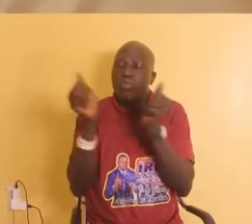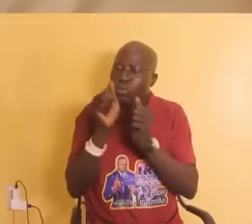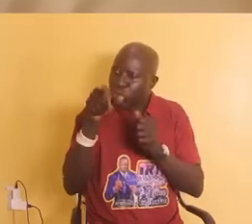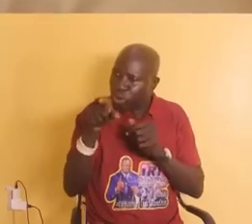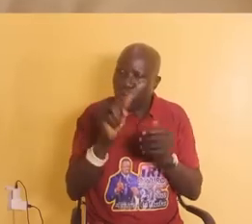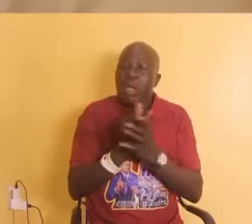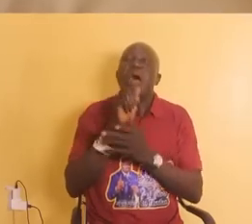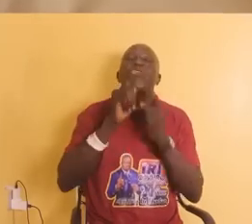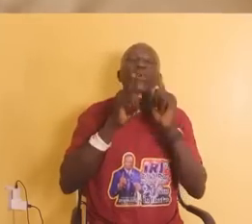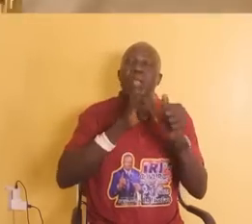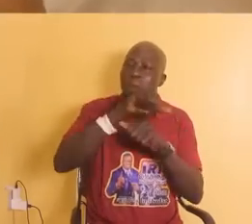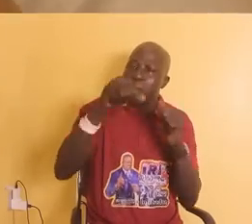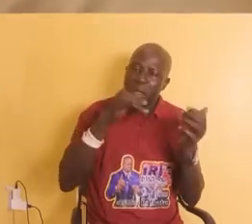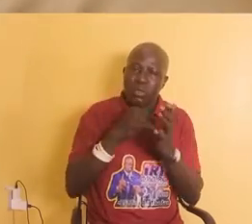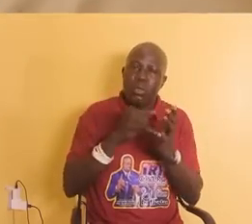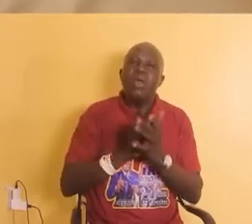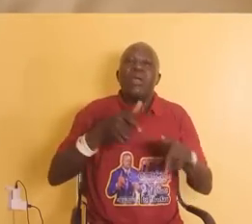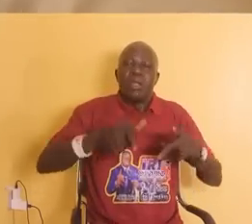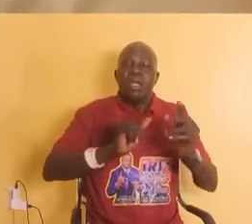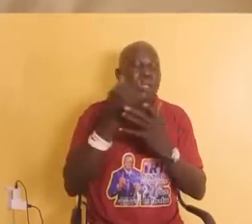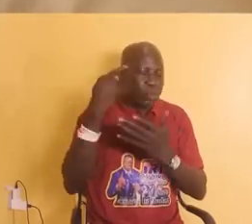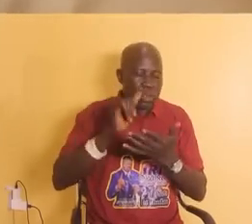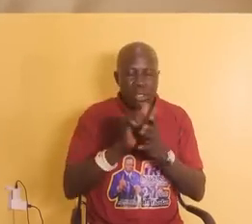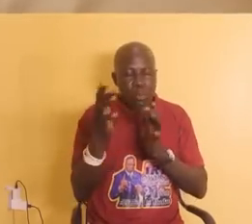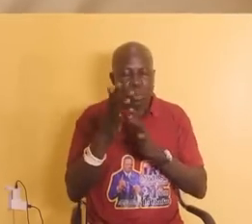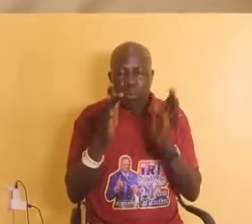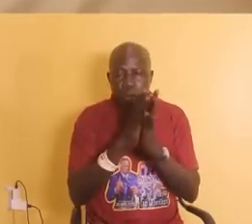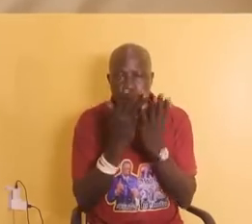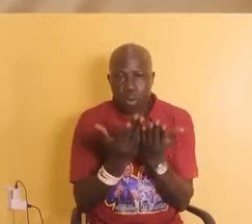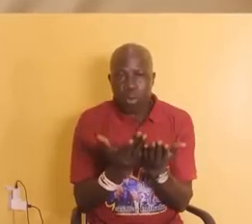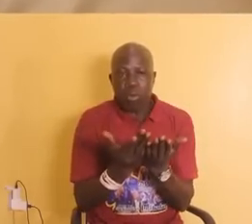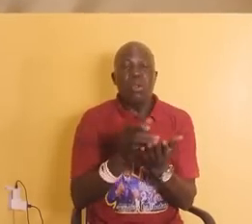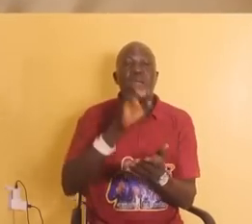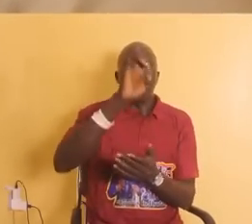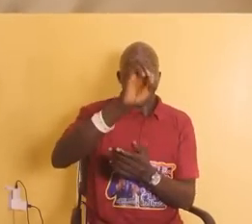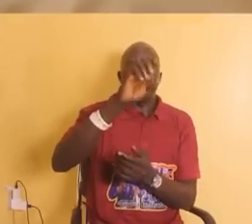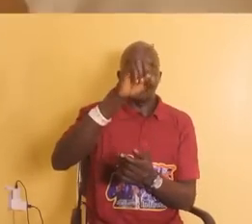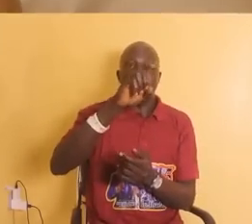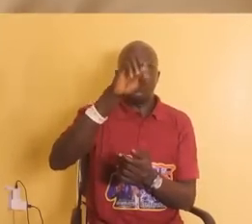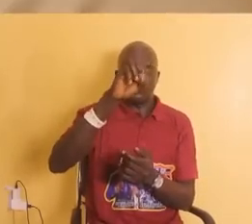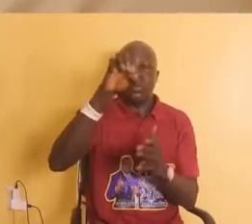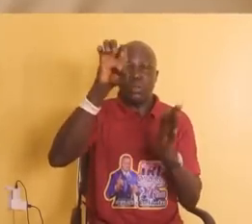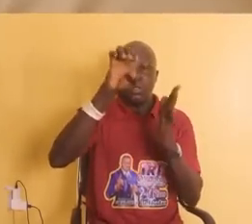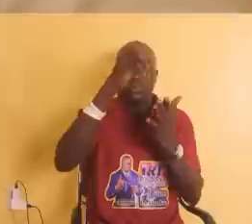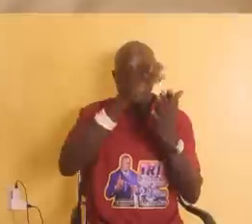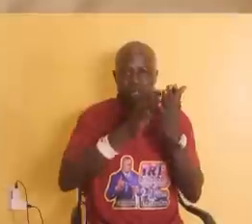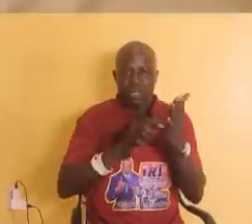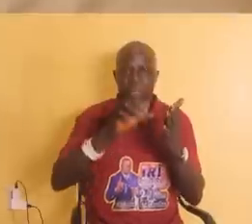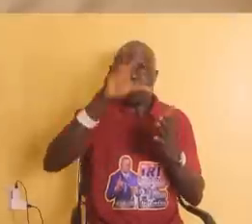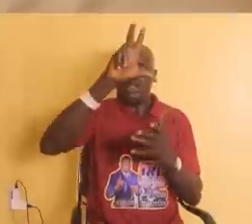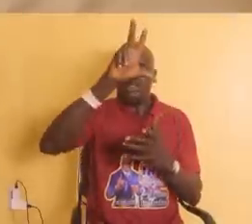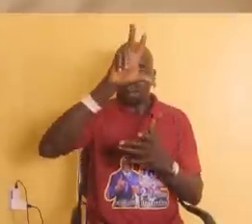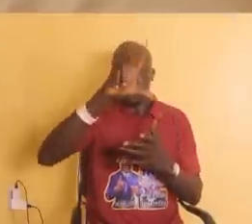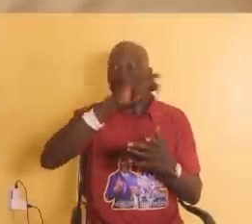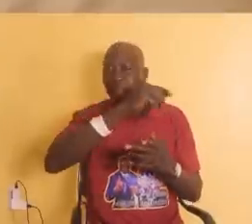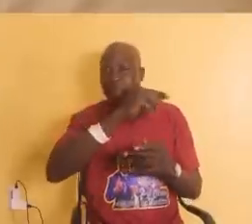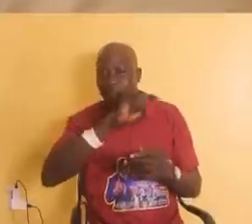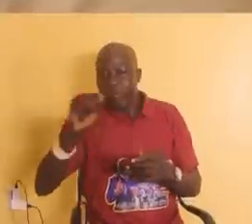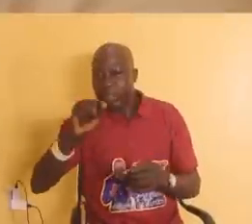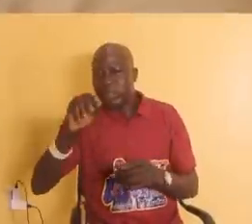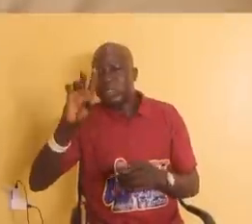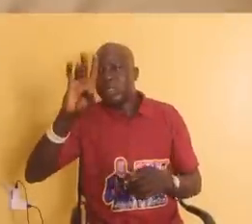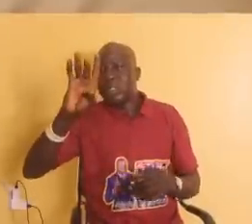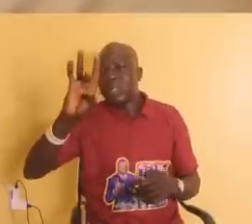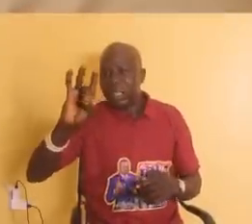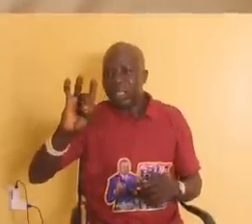Me mo so re pa. That's the one I'm talking about. Ejawo Exodus. Let's look at the book of Exodus. Me ori keta. Chapter 3. Ese kejo. For verse 8. Ese kan so yen.